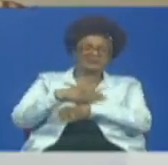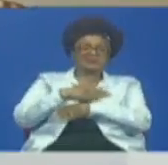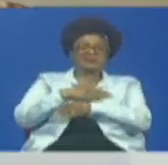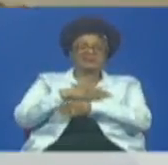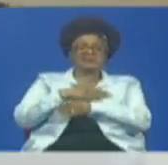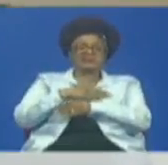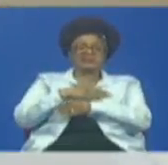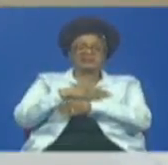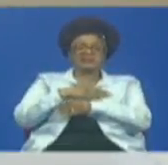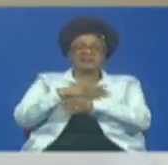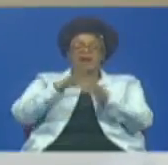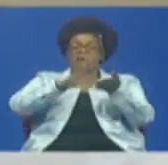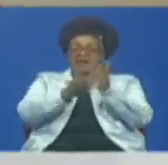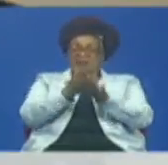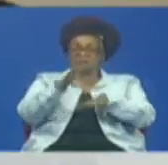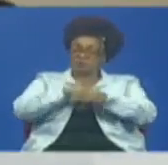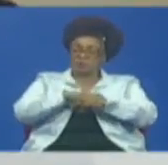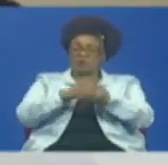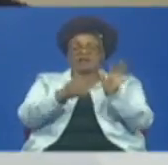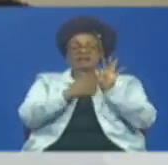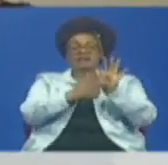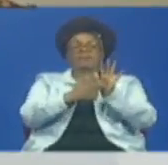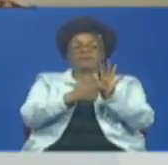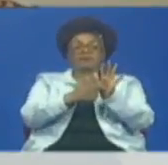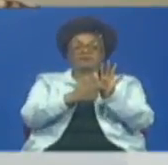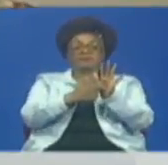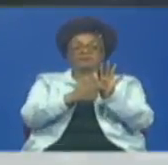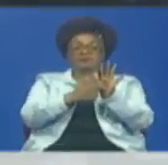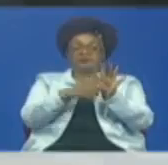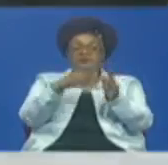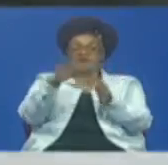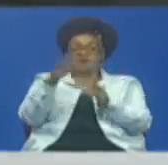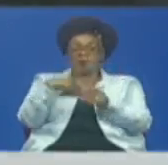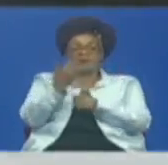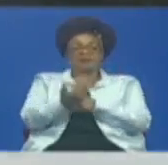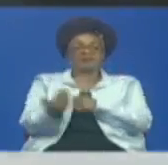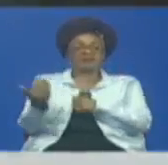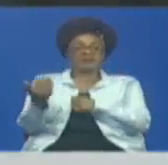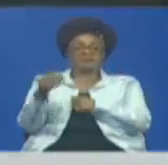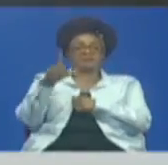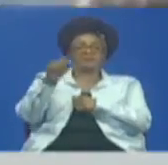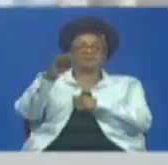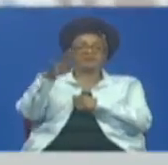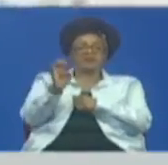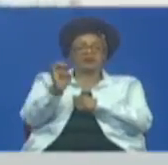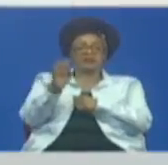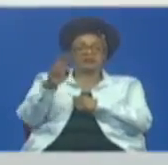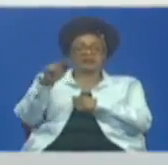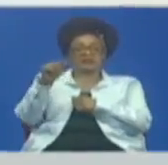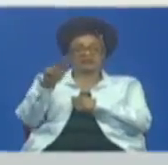example mzuri ya kufana kwa mtoto wetu." Lois Mwangoi, NTV, Eldoret.